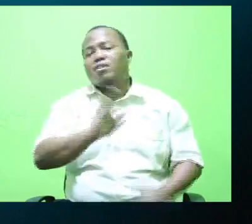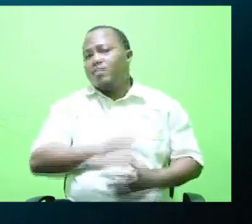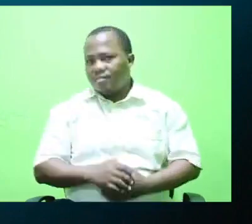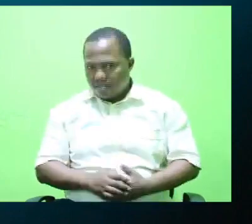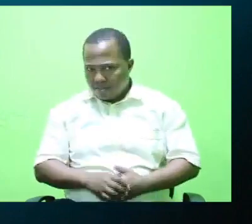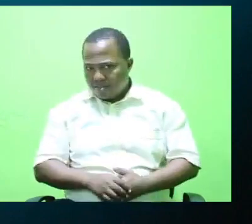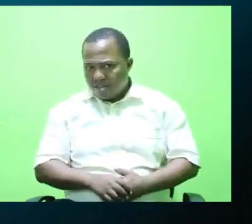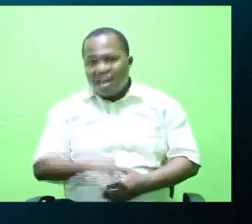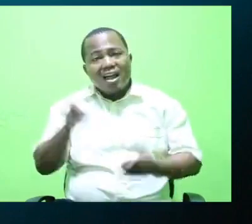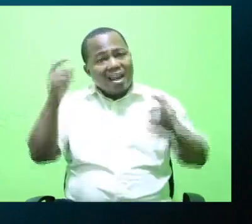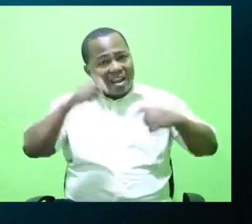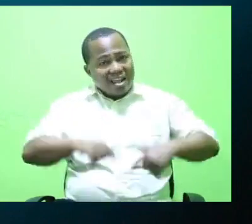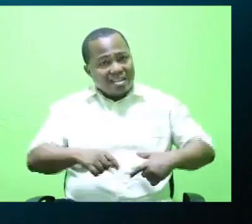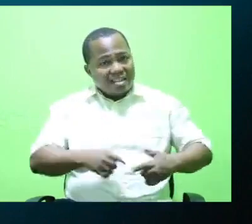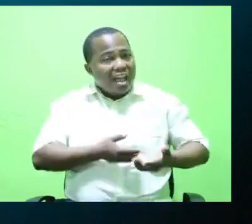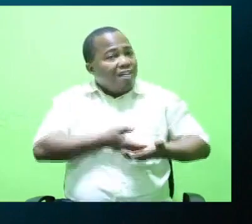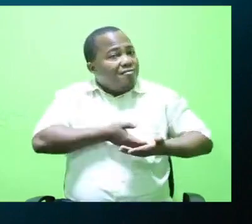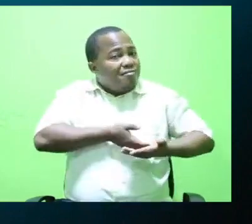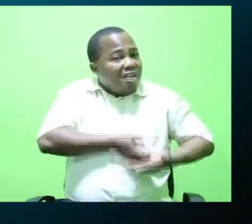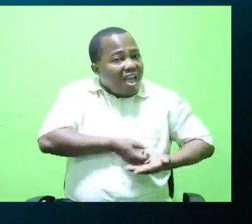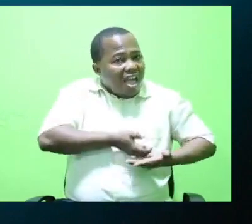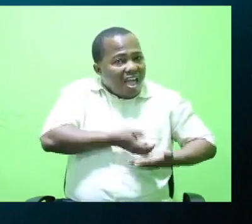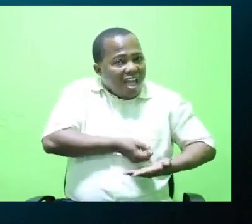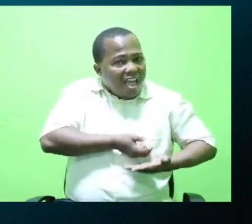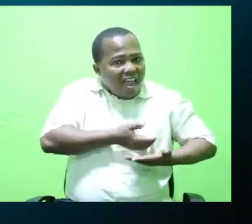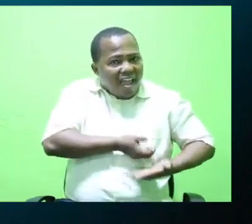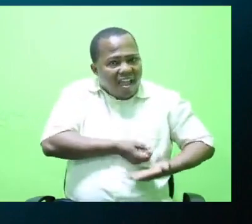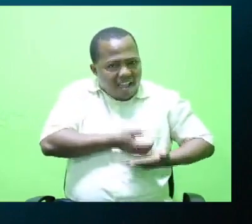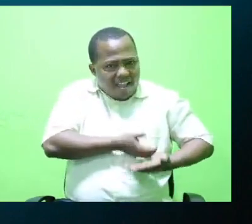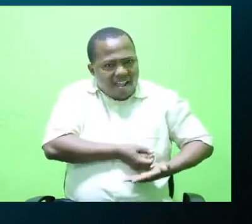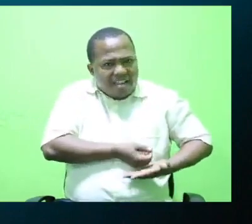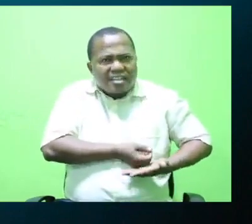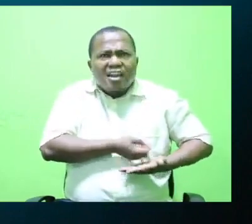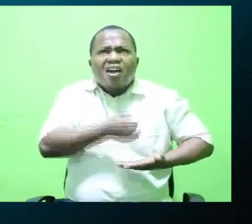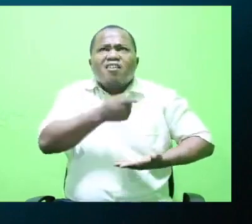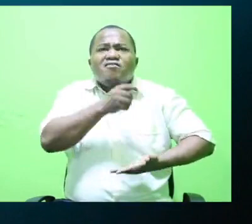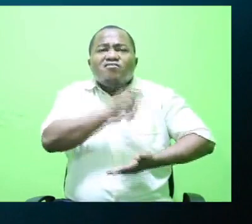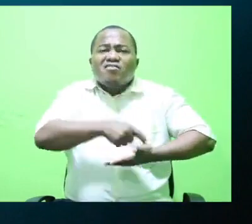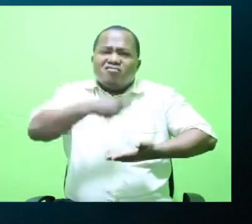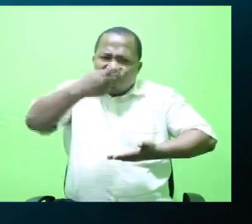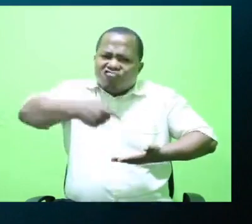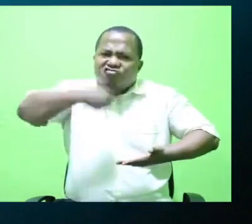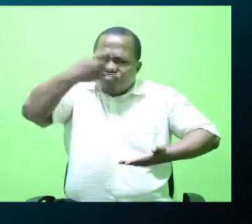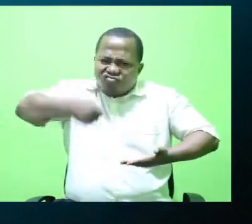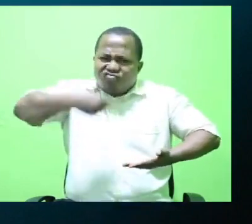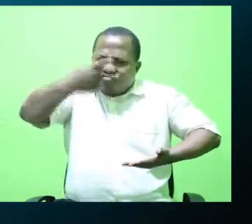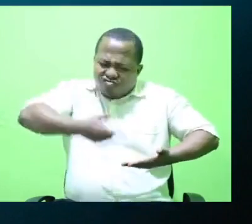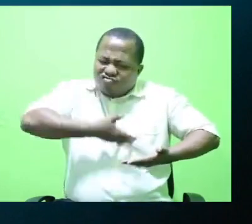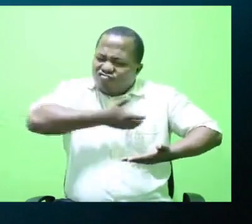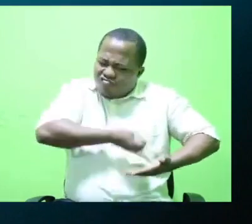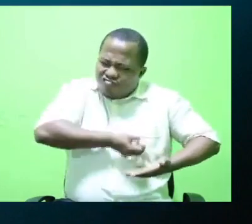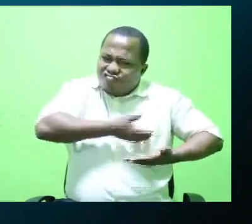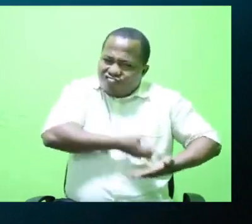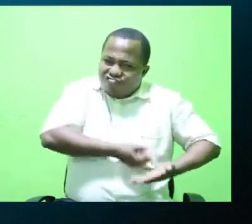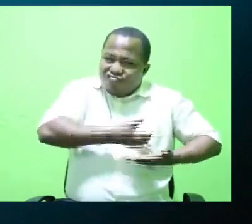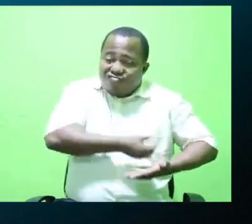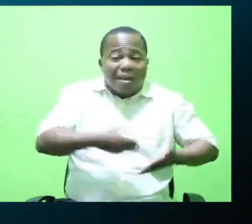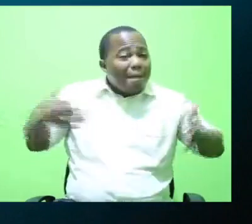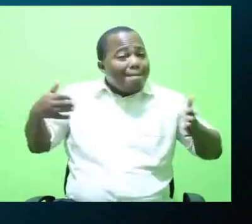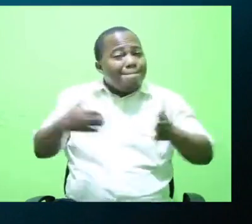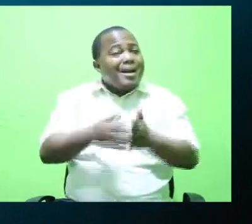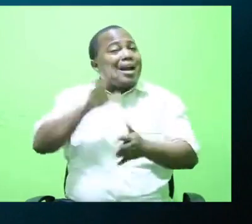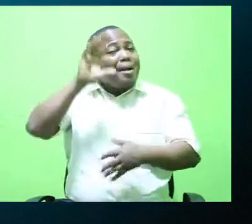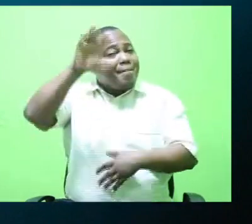Thus, let us breastfeed our babies for 2 years will be enough to them. Now, my